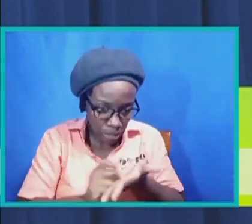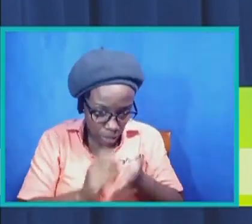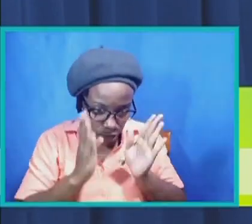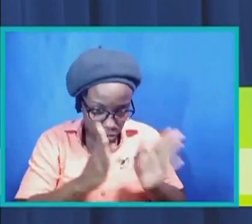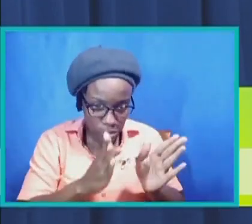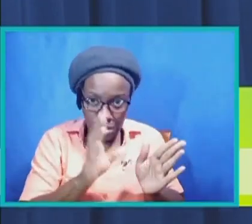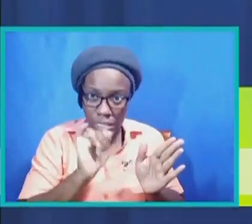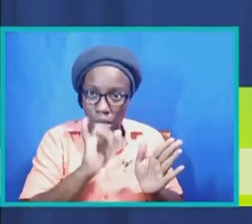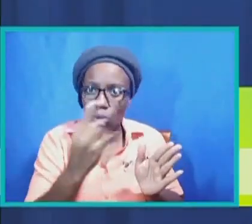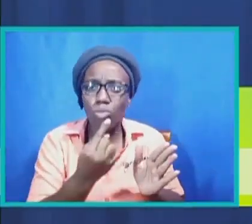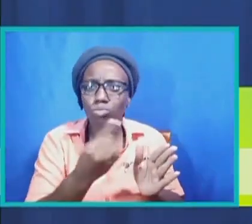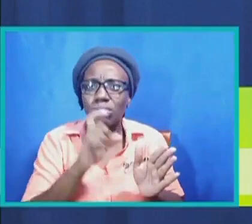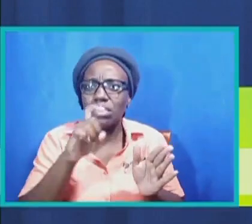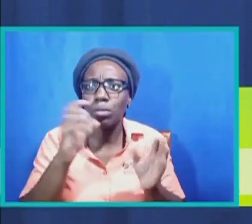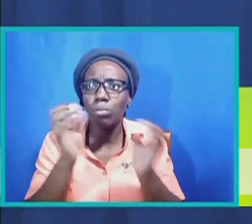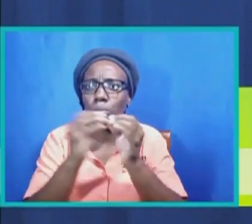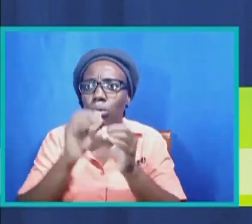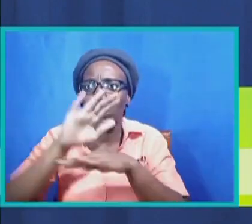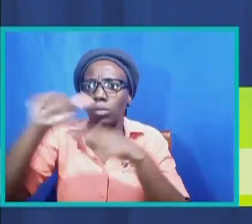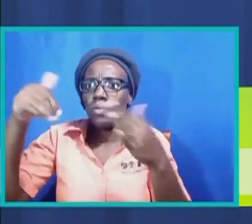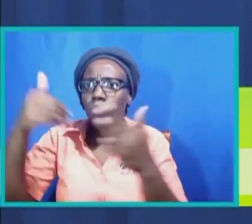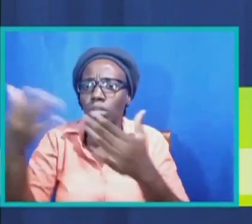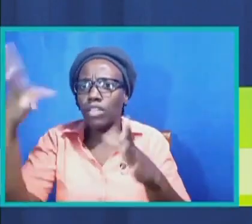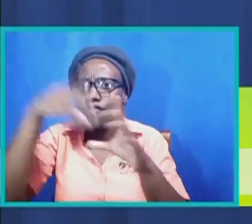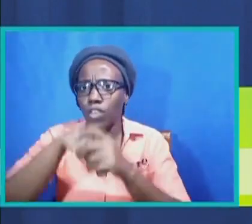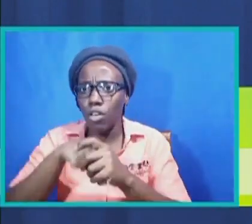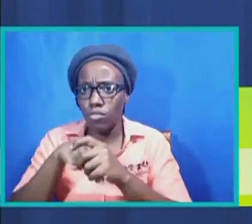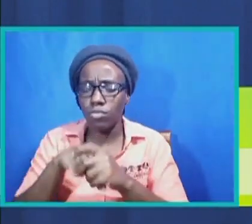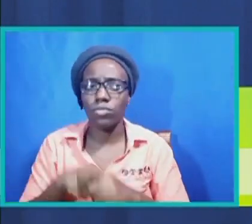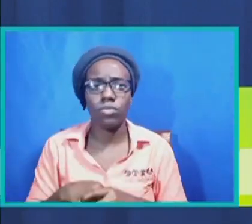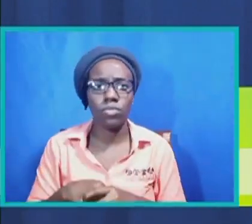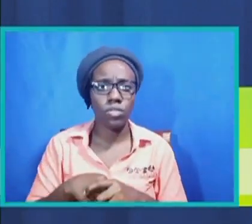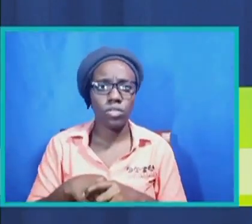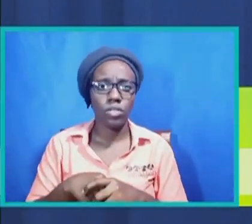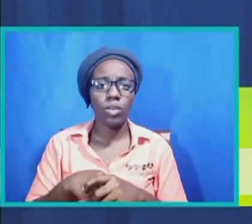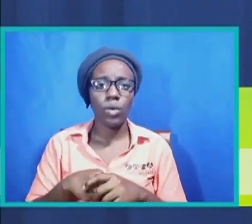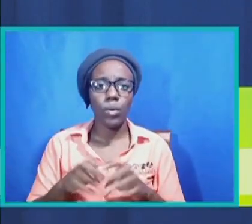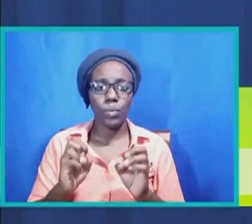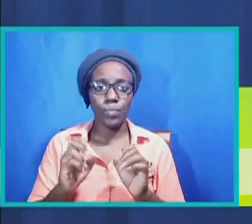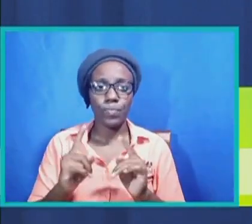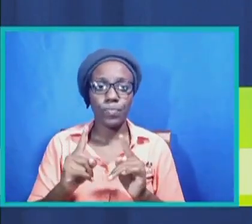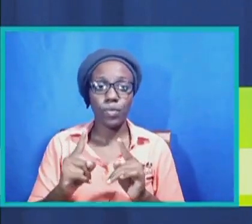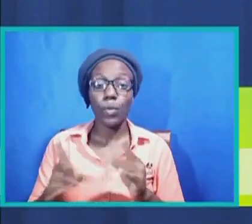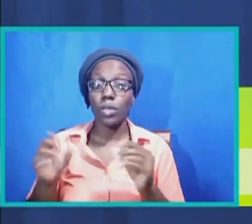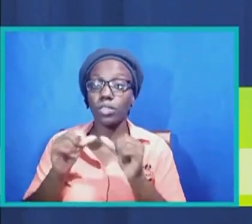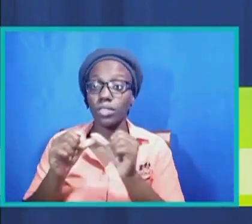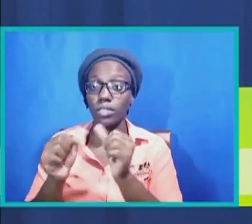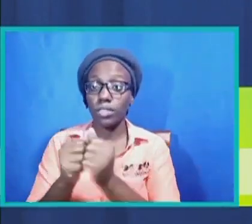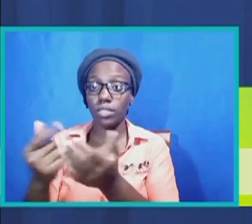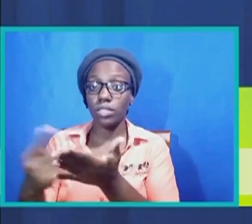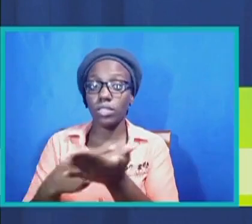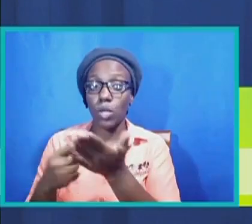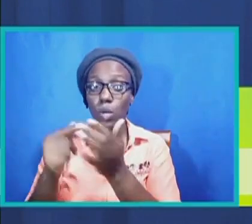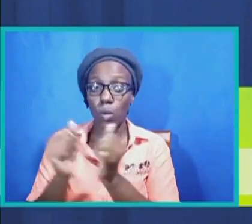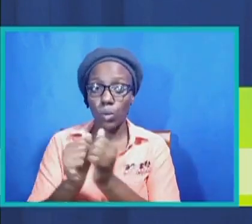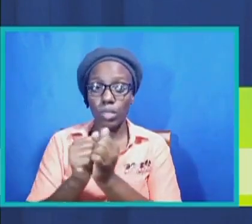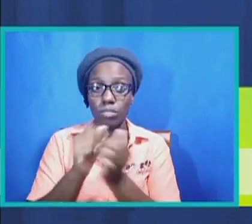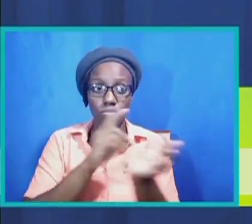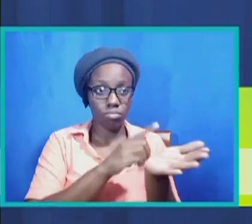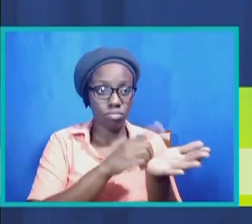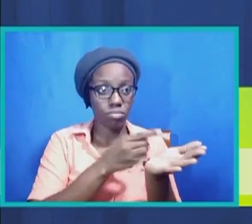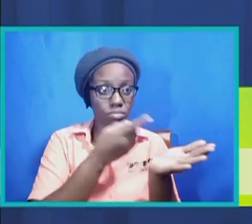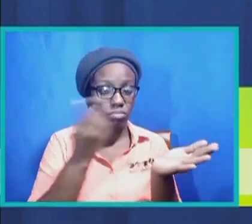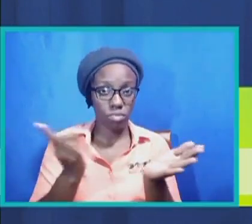in the system. And we continue this conversation with Mr. Harilal Sicharan and Dr. Gillian Paul. And reminding you can also give us a call